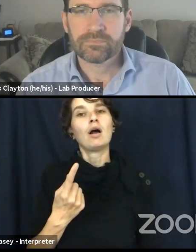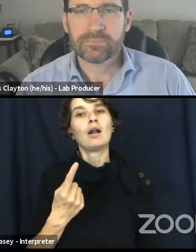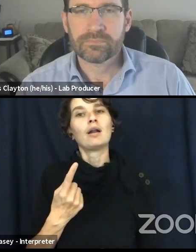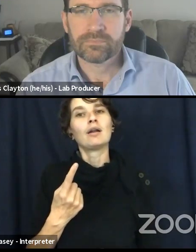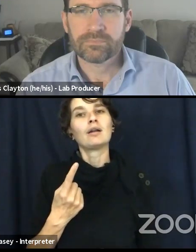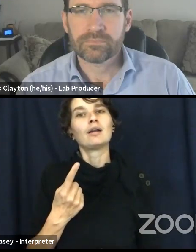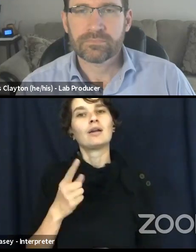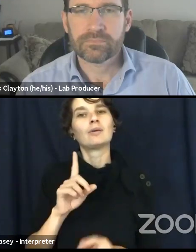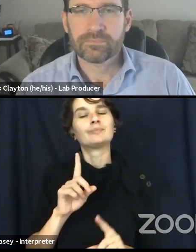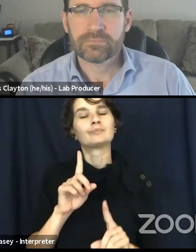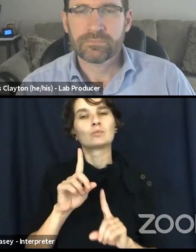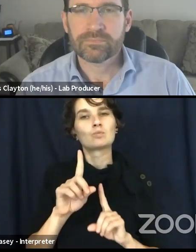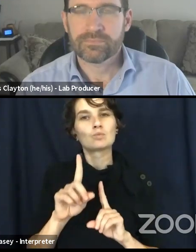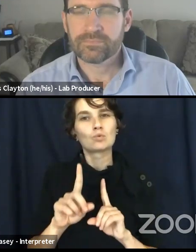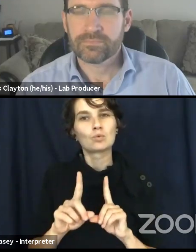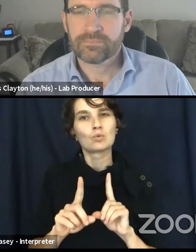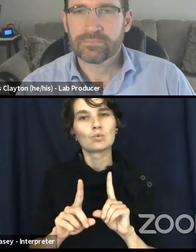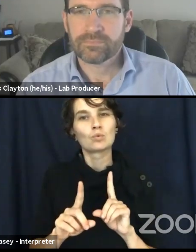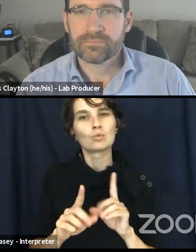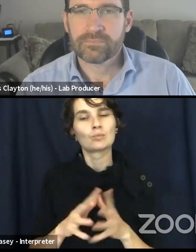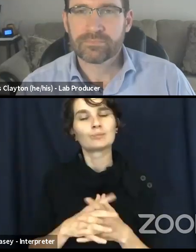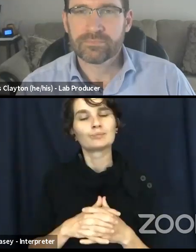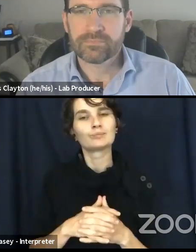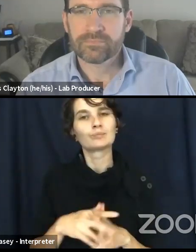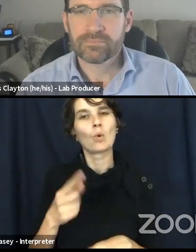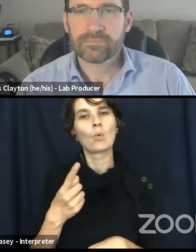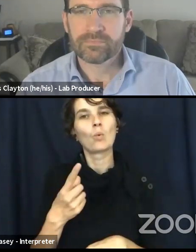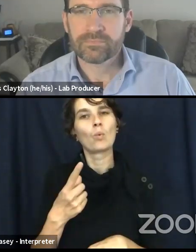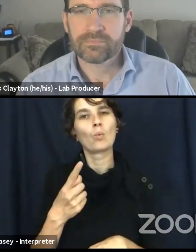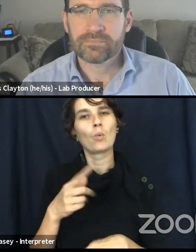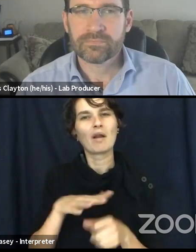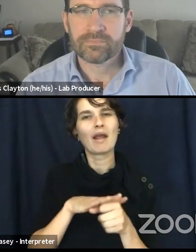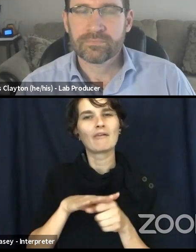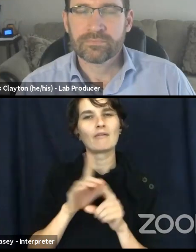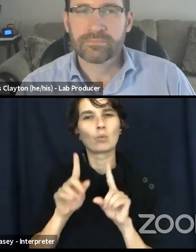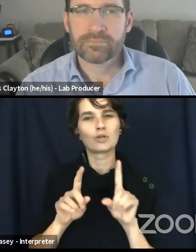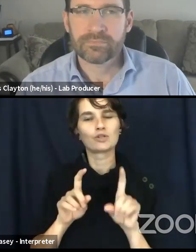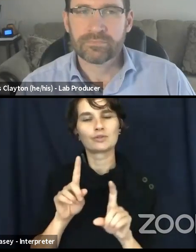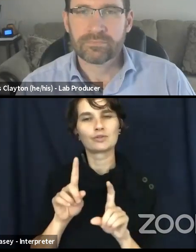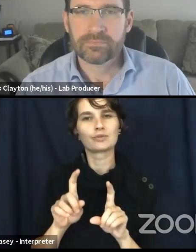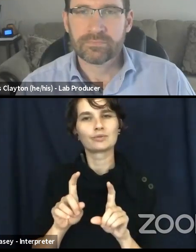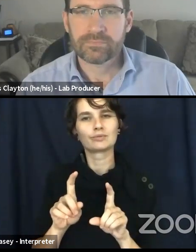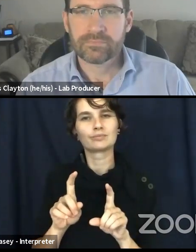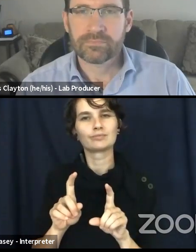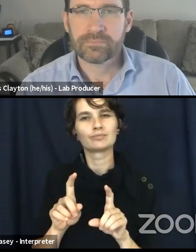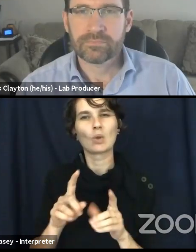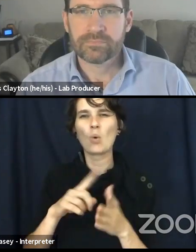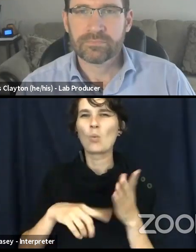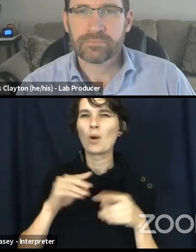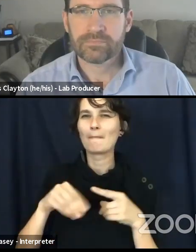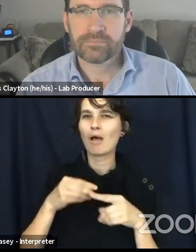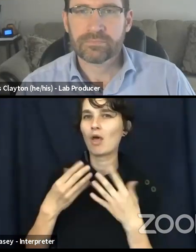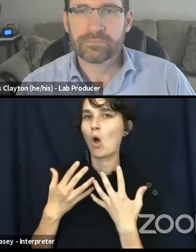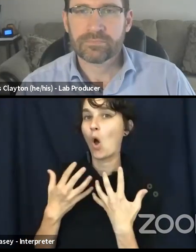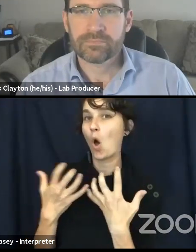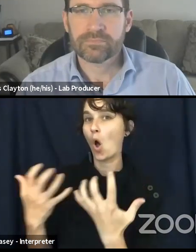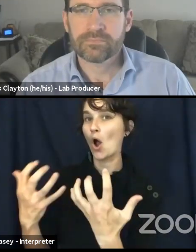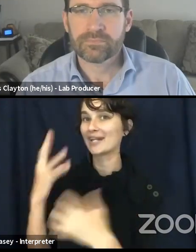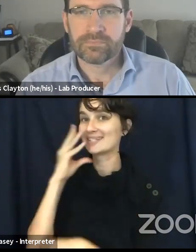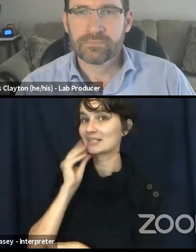questions that we were getting previously, like one kind of area of questions was, what about the audience's experience of presence and their